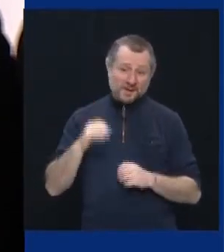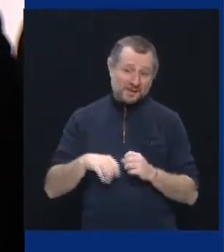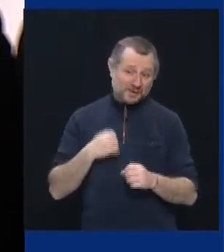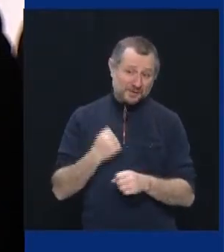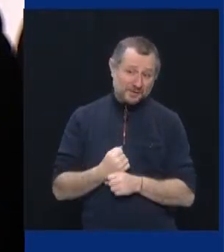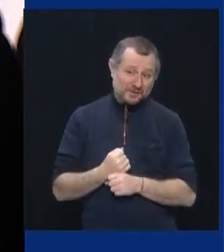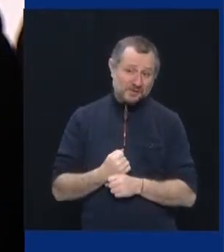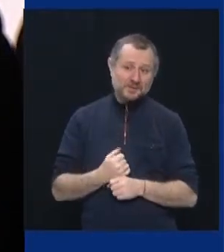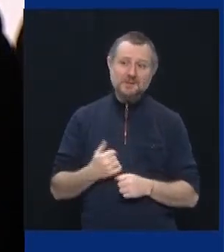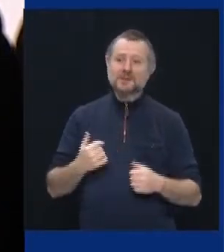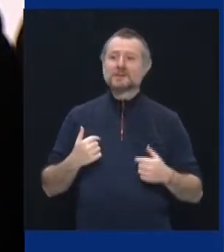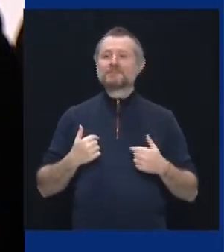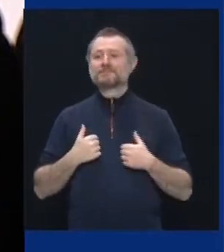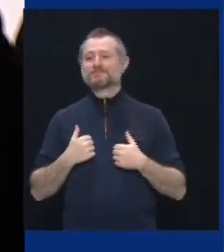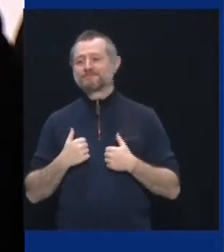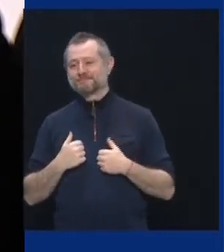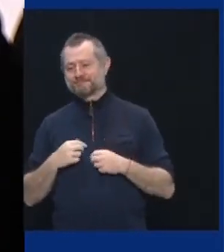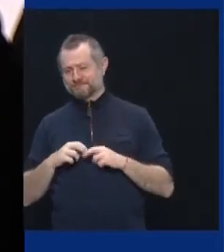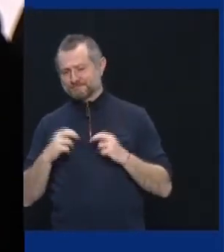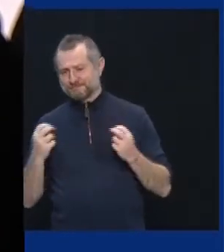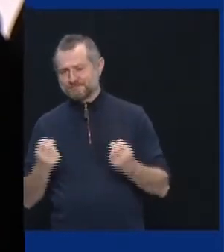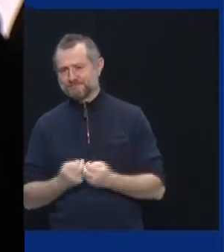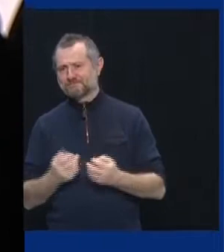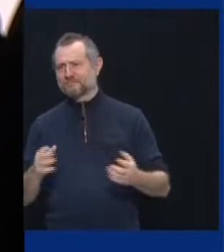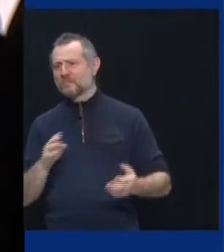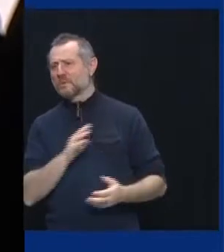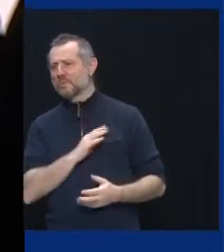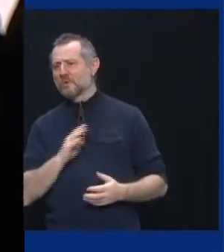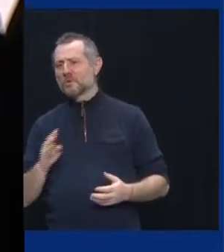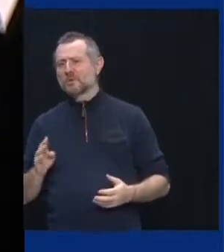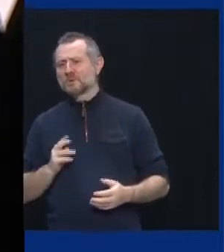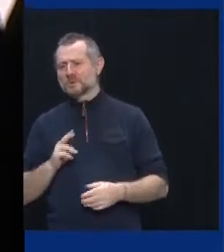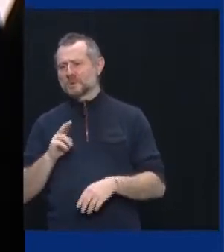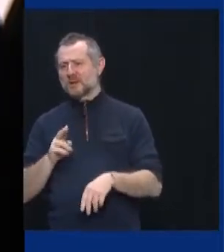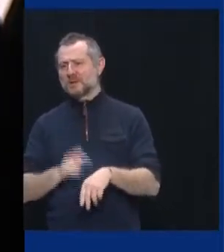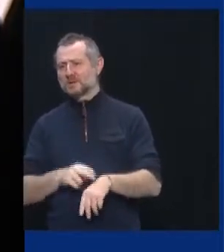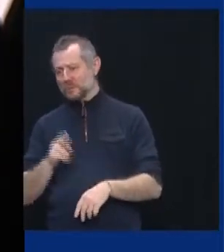asked myself and the board of the National Urban League, should we entertain